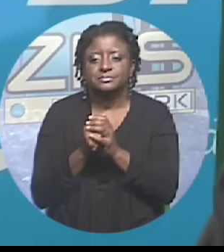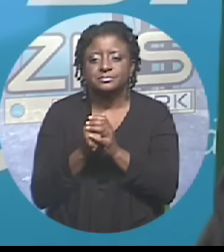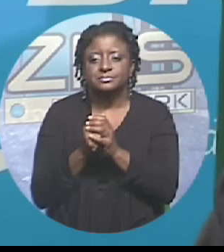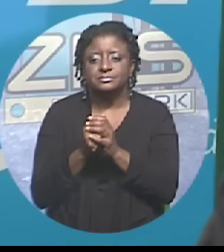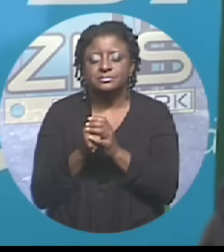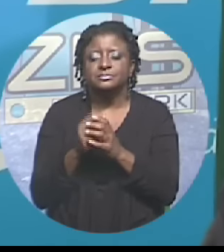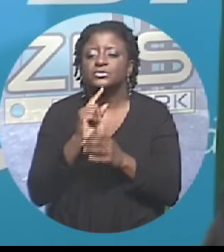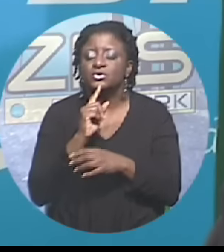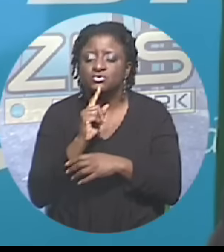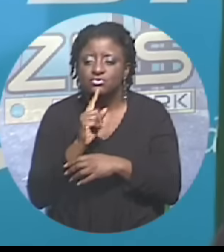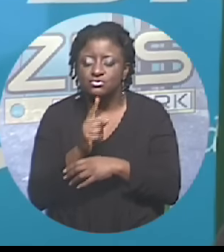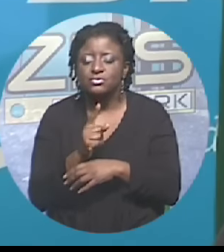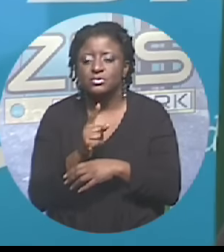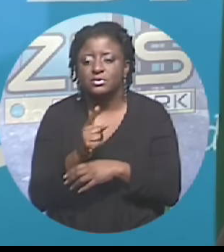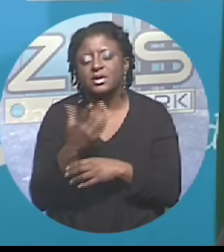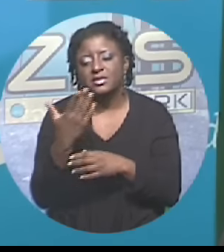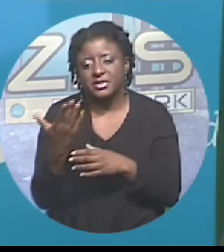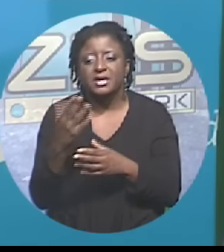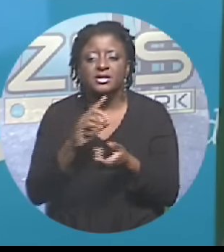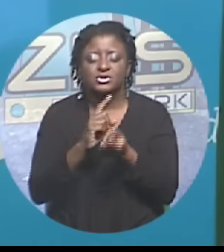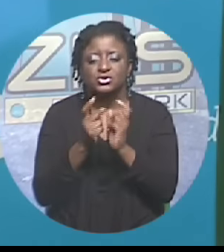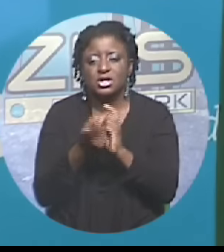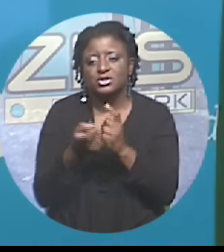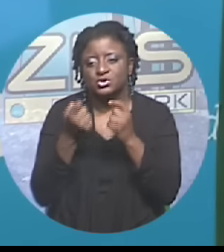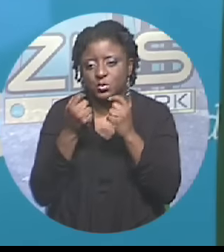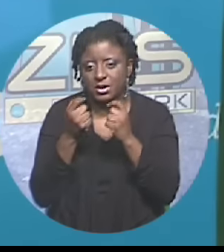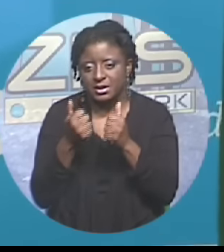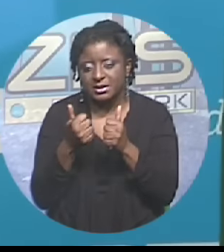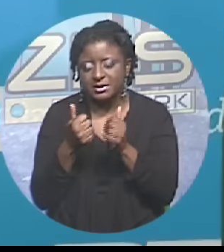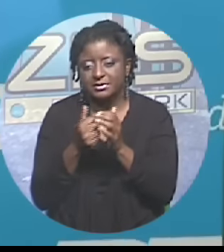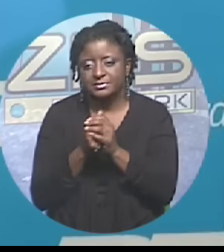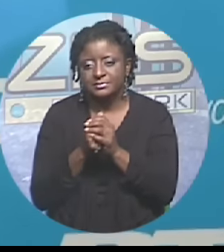But the truth of the matter, things change so quickly.